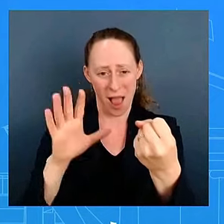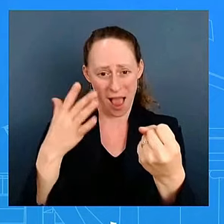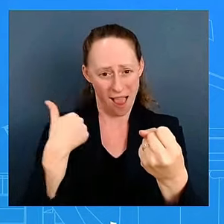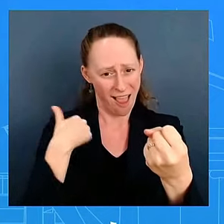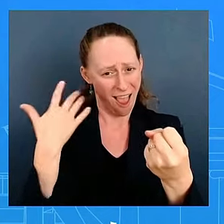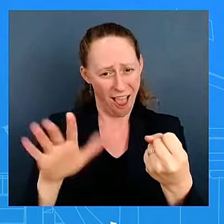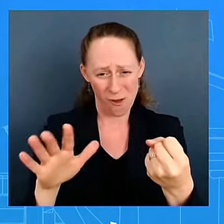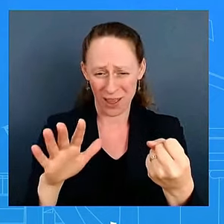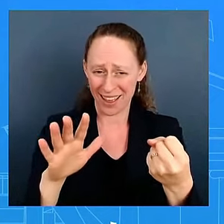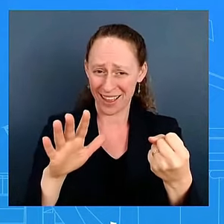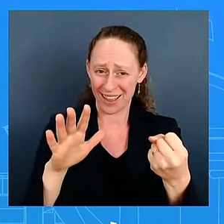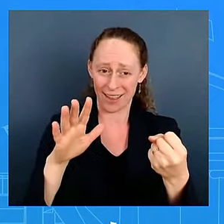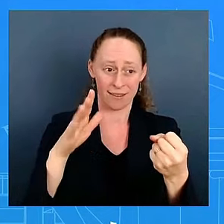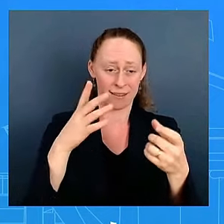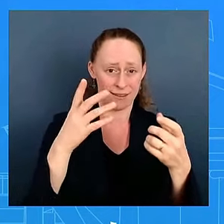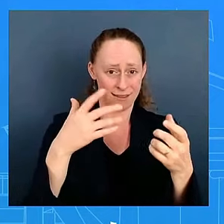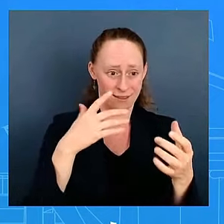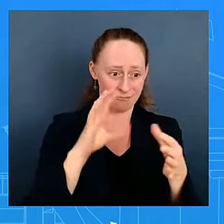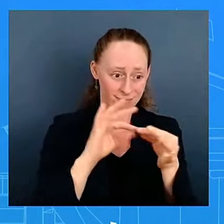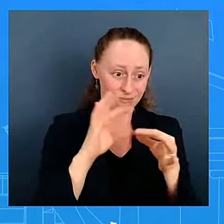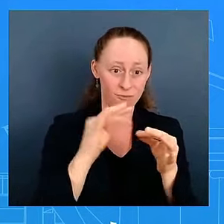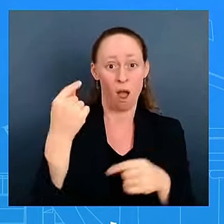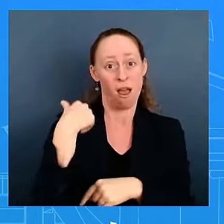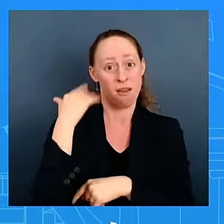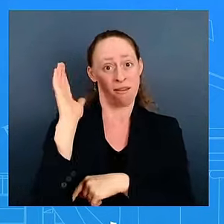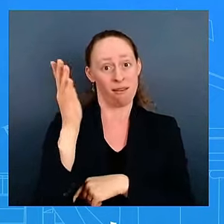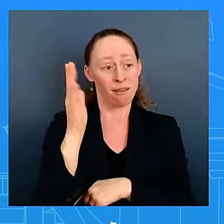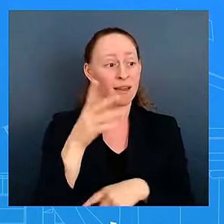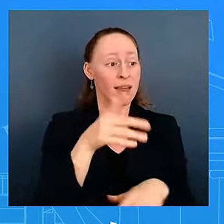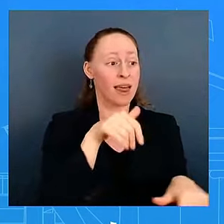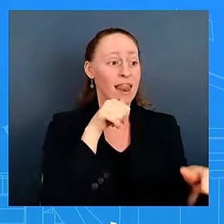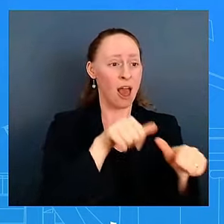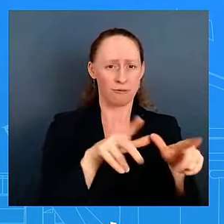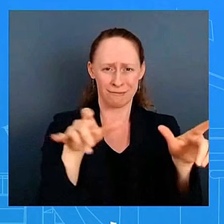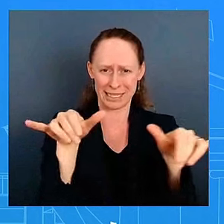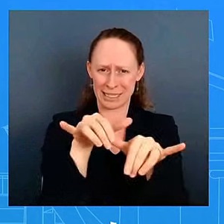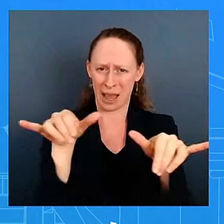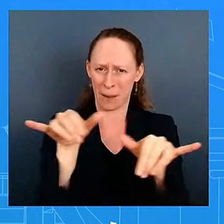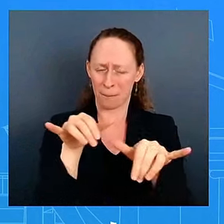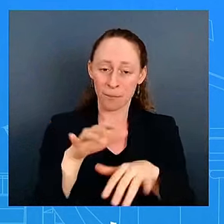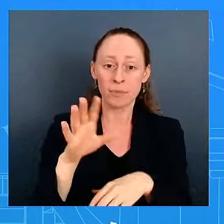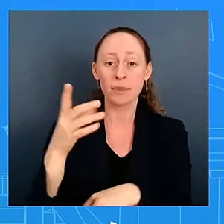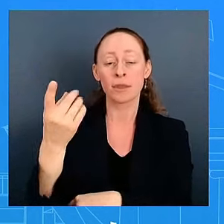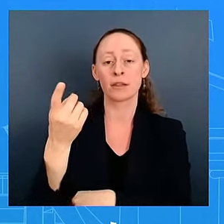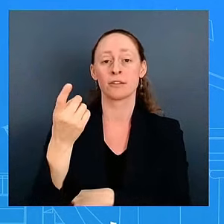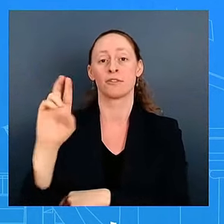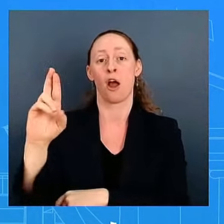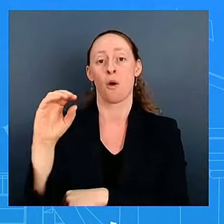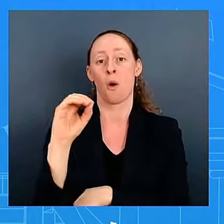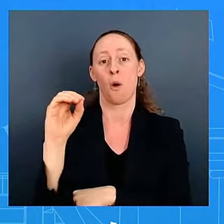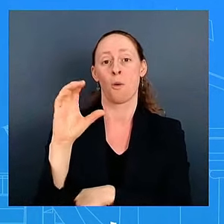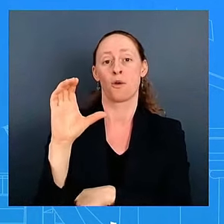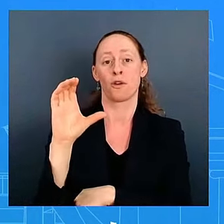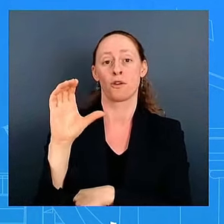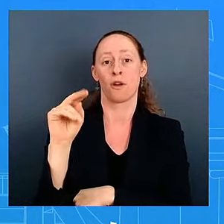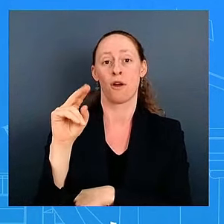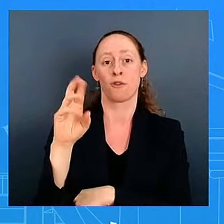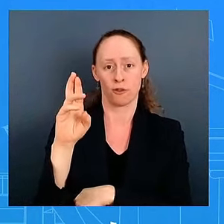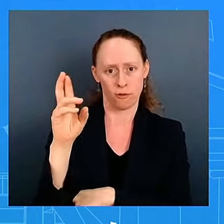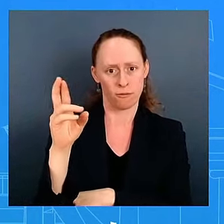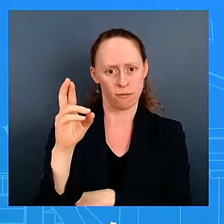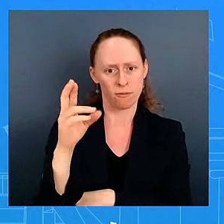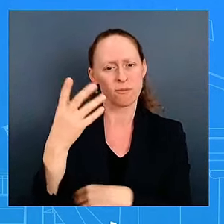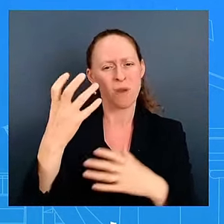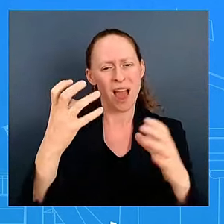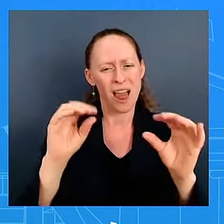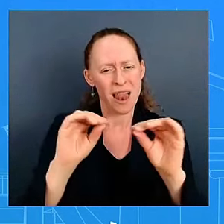clarification, obviously, from Dr. O'Connor, but it was in line with what I said. When I said only three, right? I said